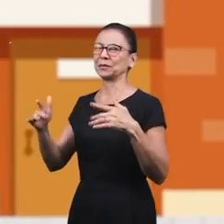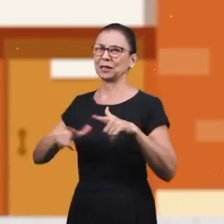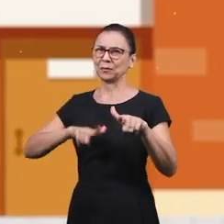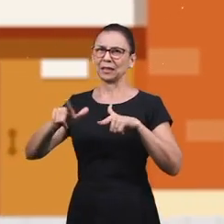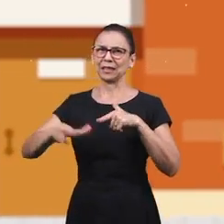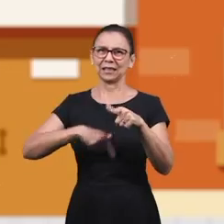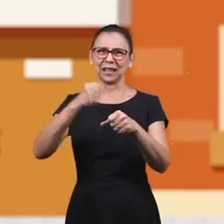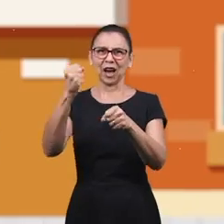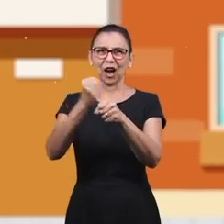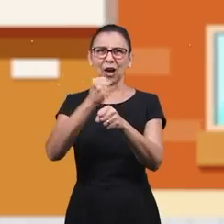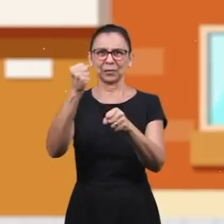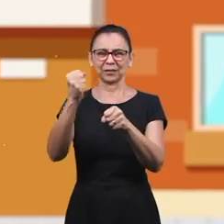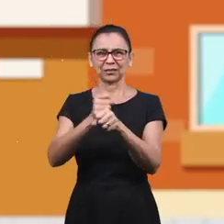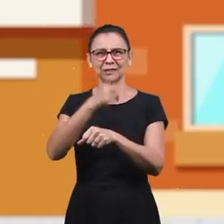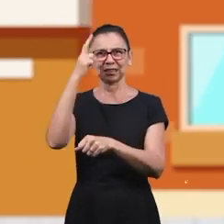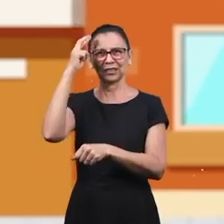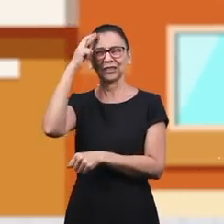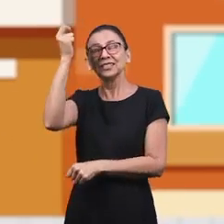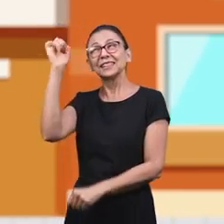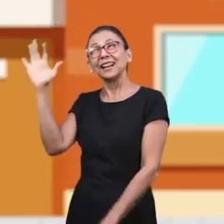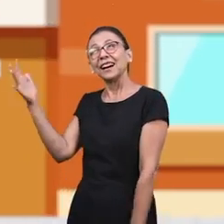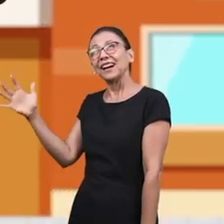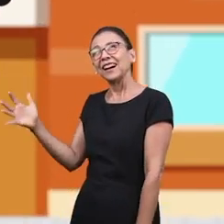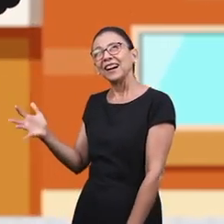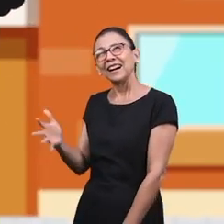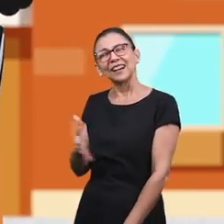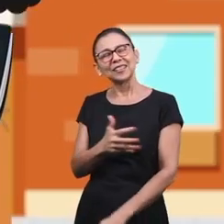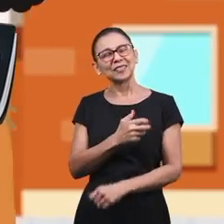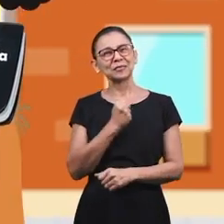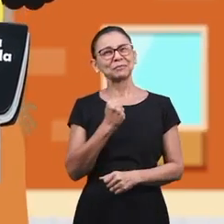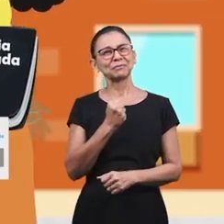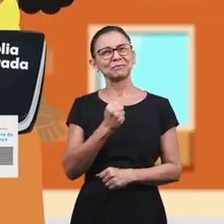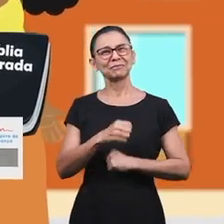work for Him is my praise.